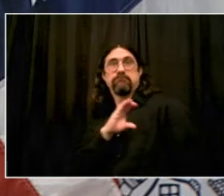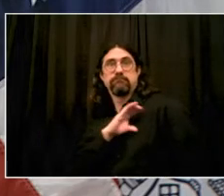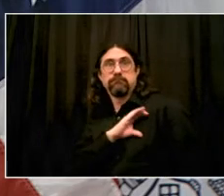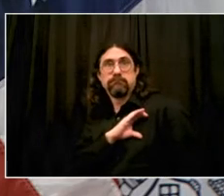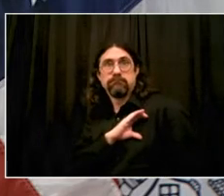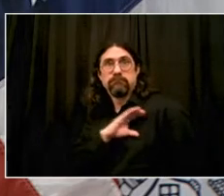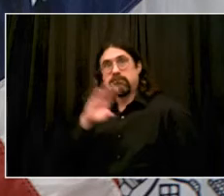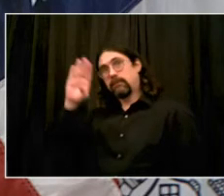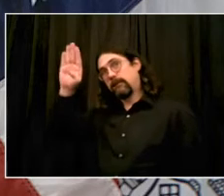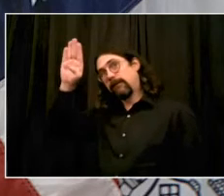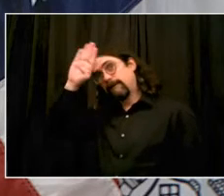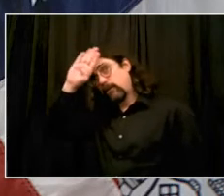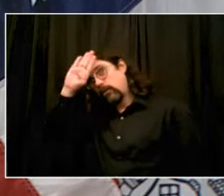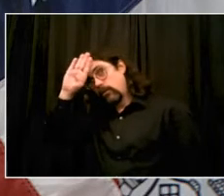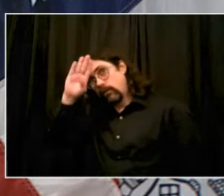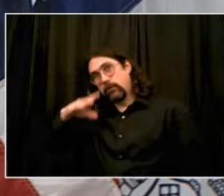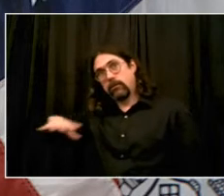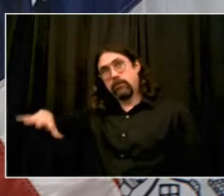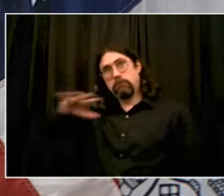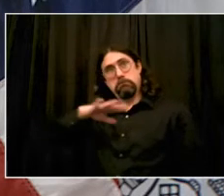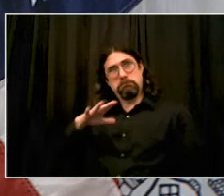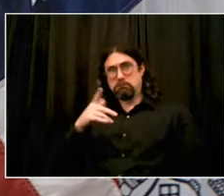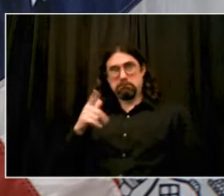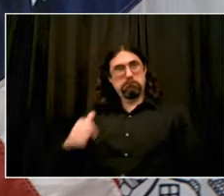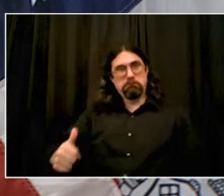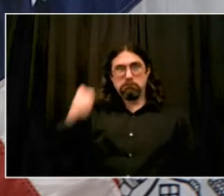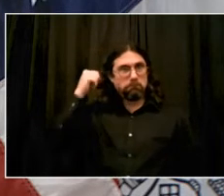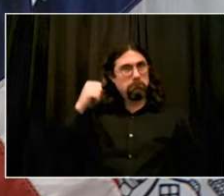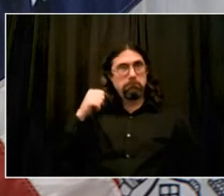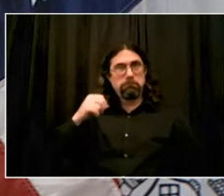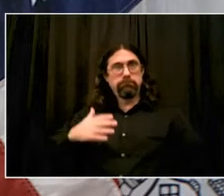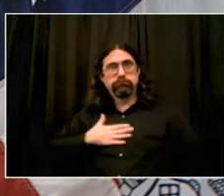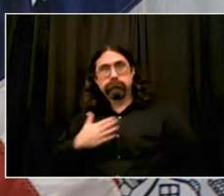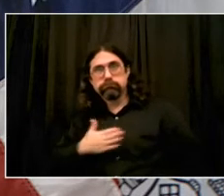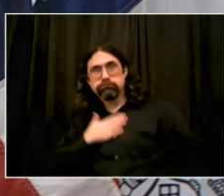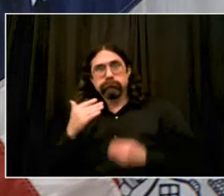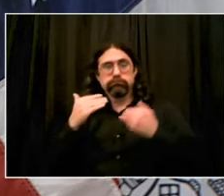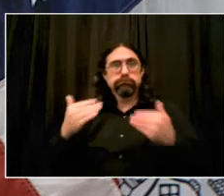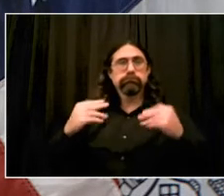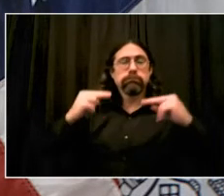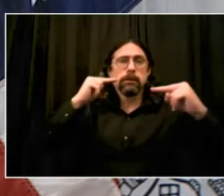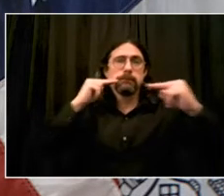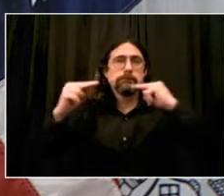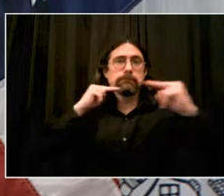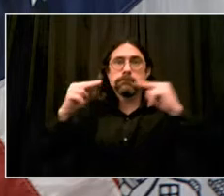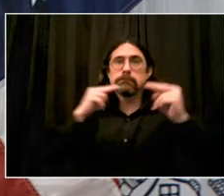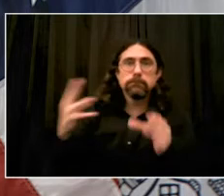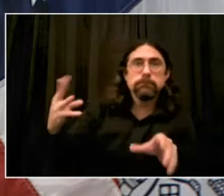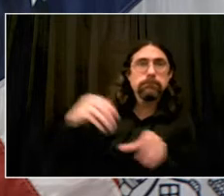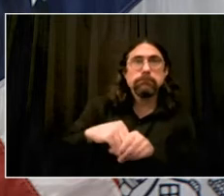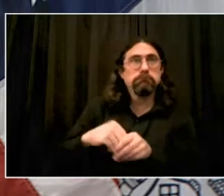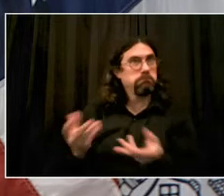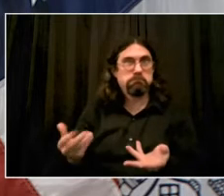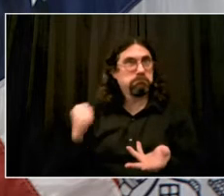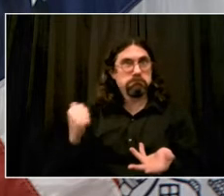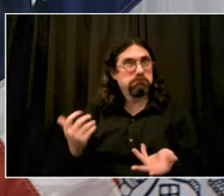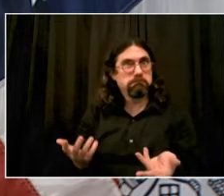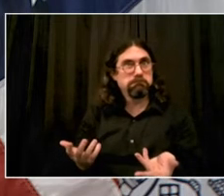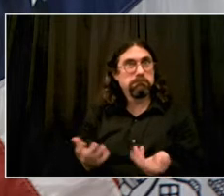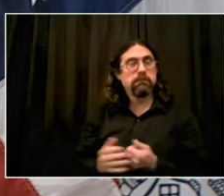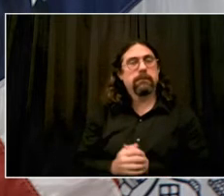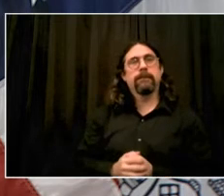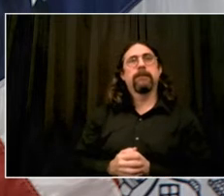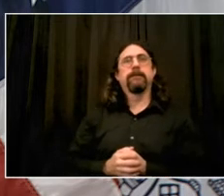exact dollar figure. Obviously, the biggest funds are the 3 that you talk about, and we want to get the